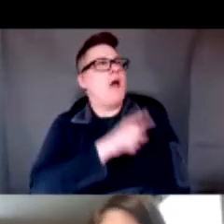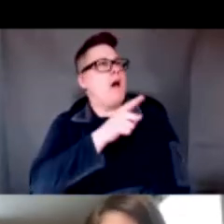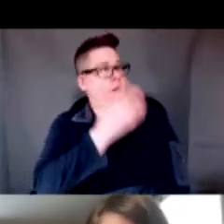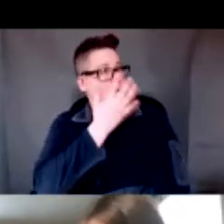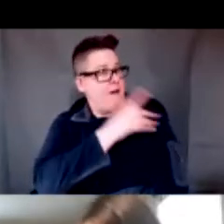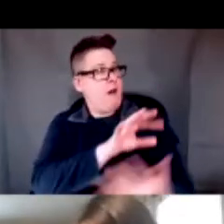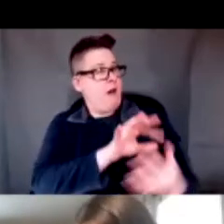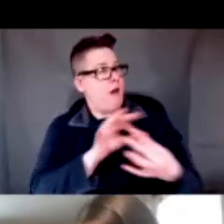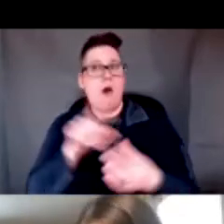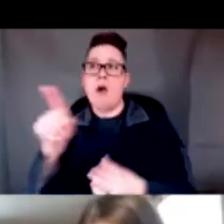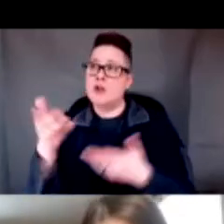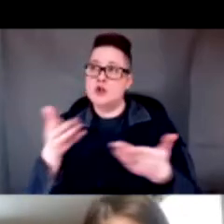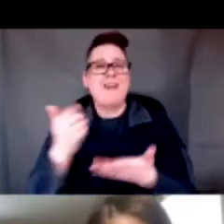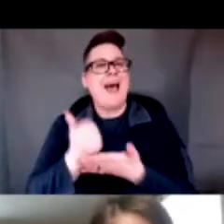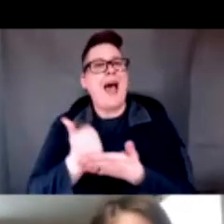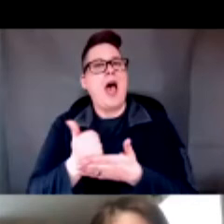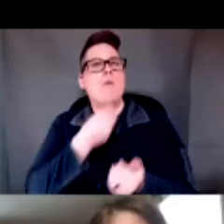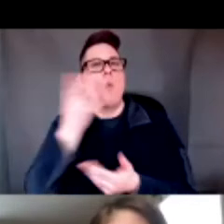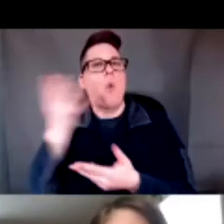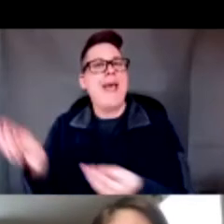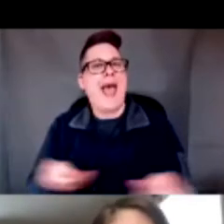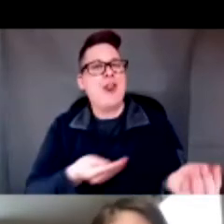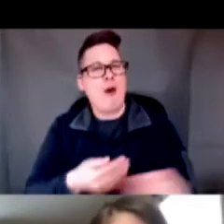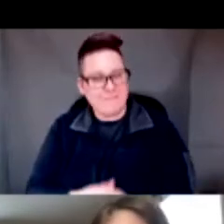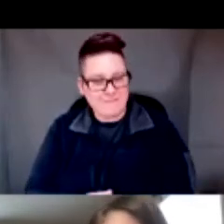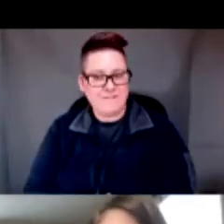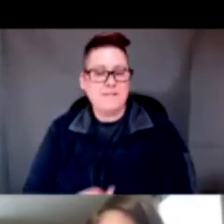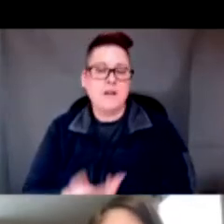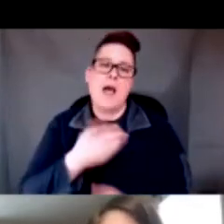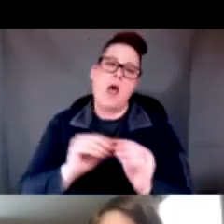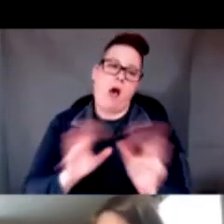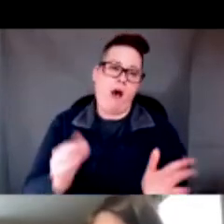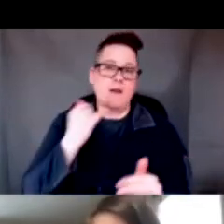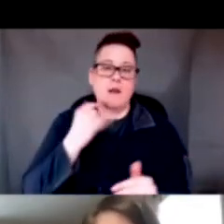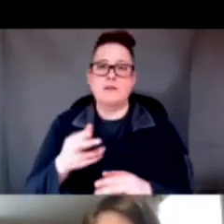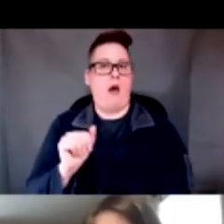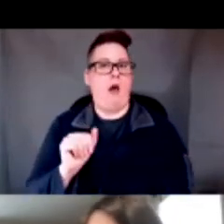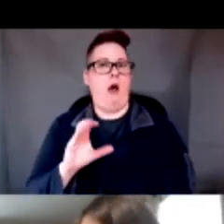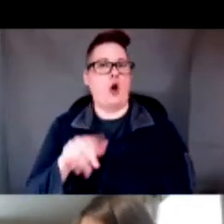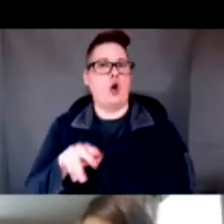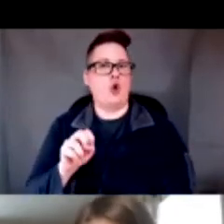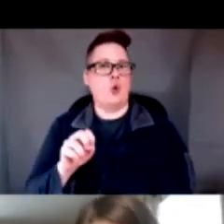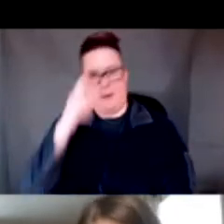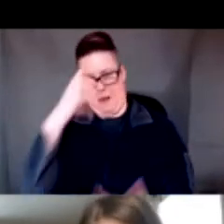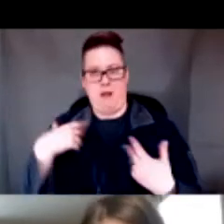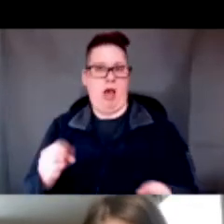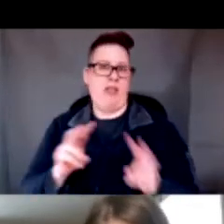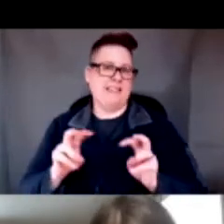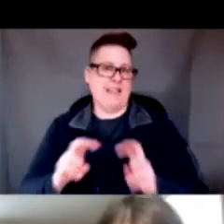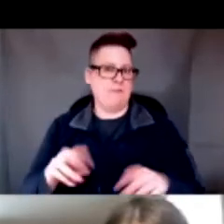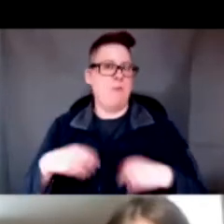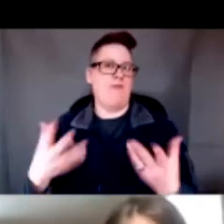facilitate warm handoffs as needed. And then obviously acute mental health assessments are available and provided as